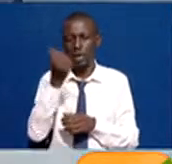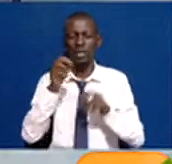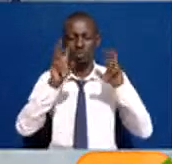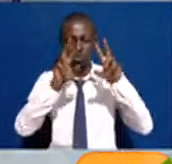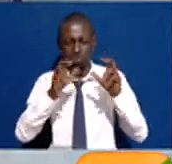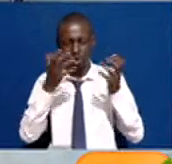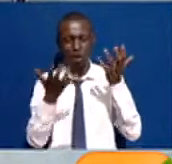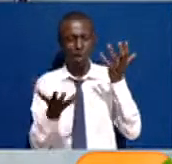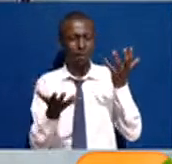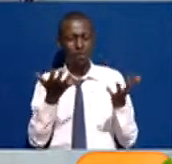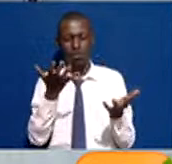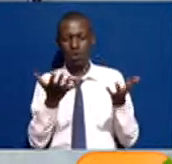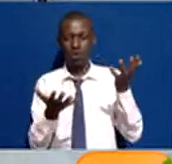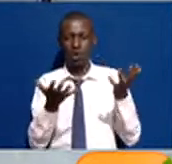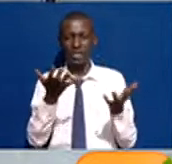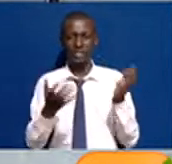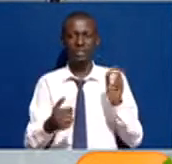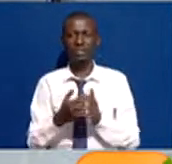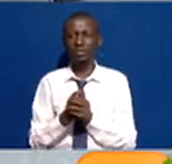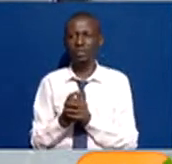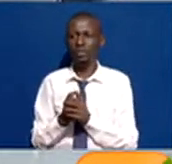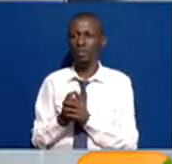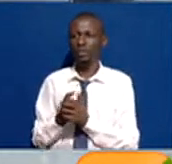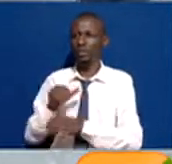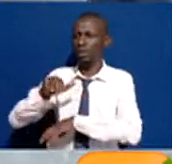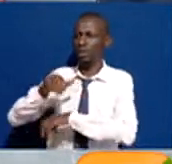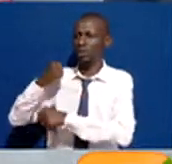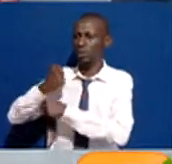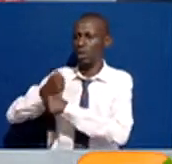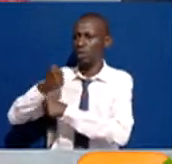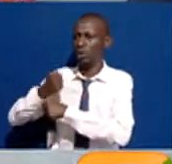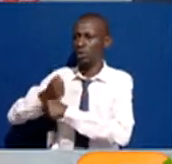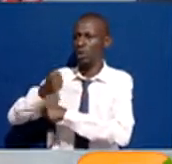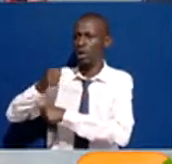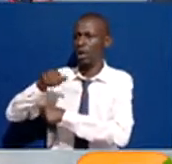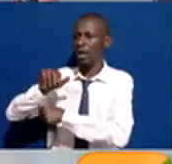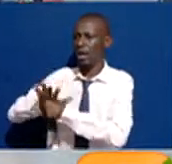That's a lot of work. A lot of work. Huh? A lot of work. Someone was asking, yes, does character count?